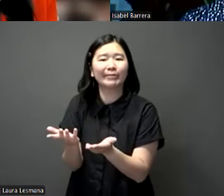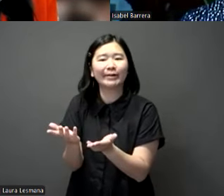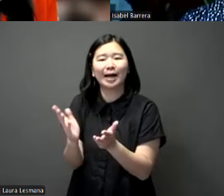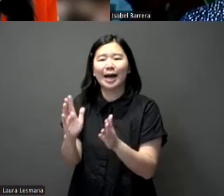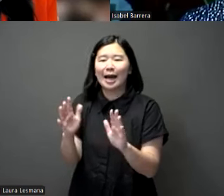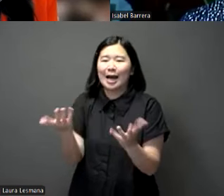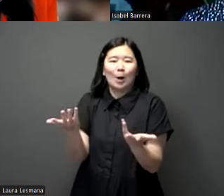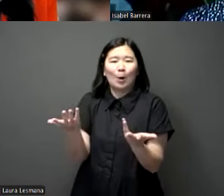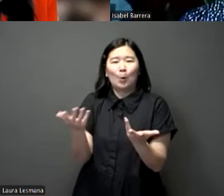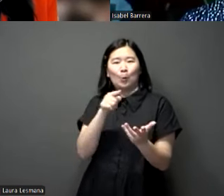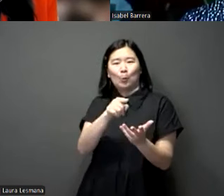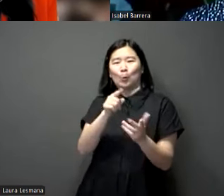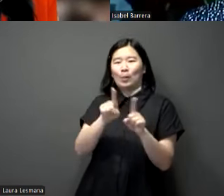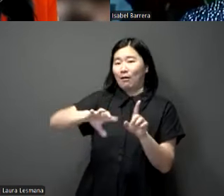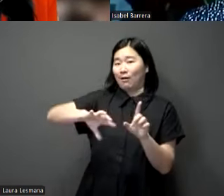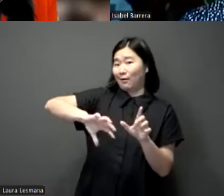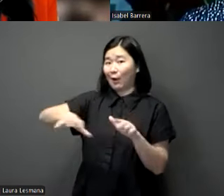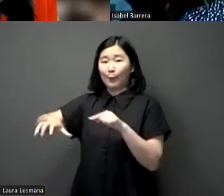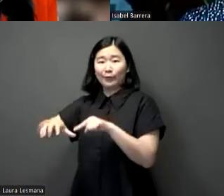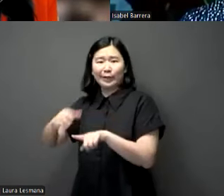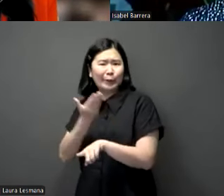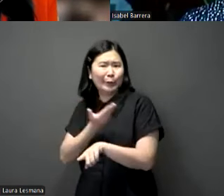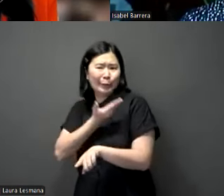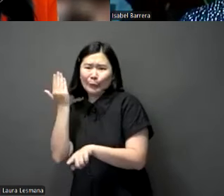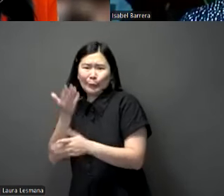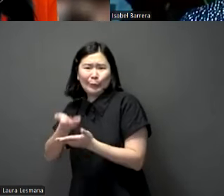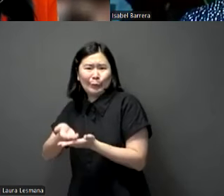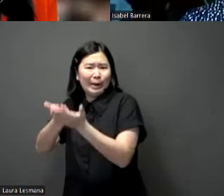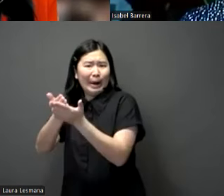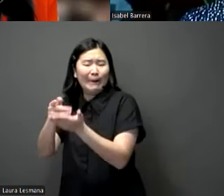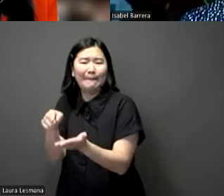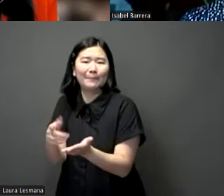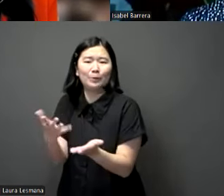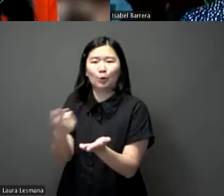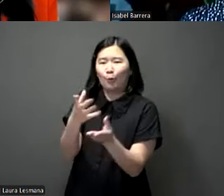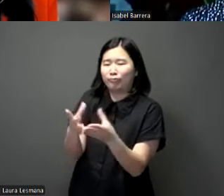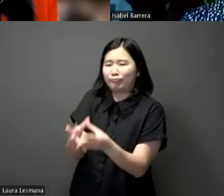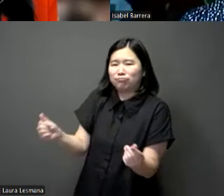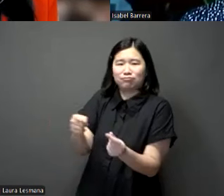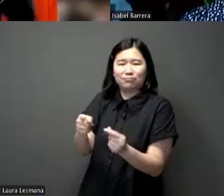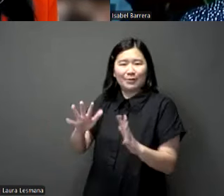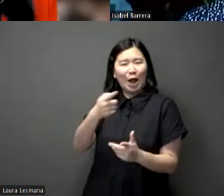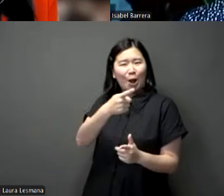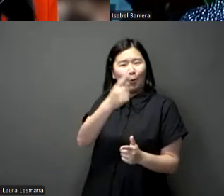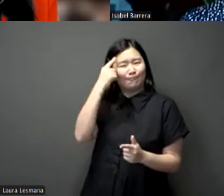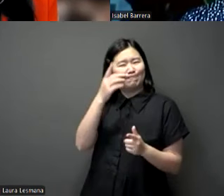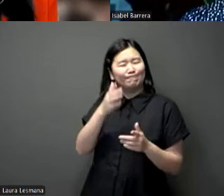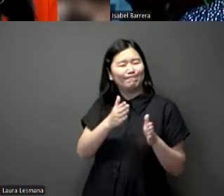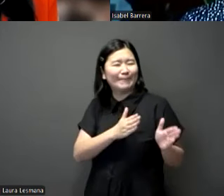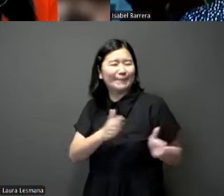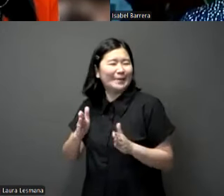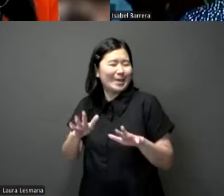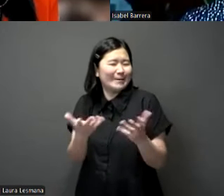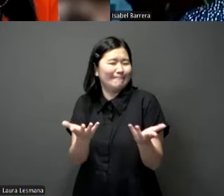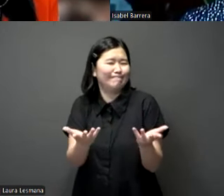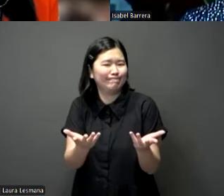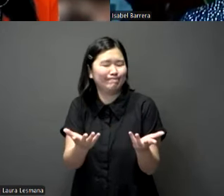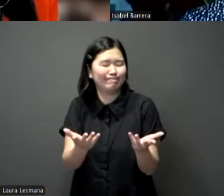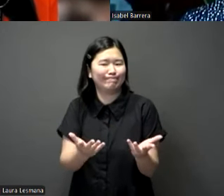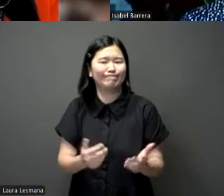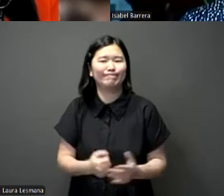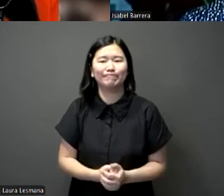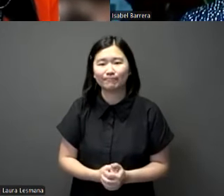here. Tal vez voy a cambiar al español. Vanessa, antes de que nuestros colegas del Ministerio de